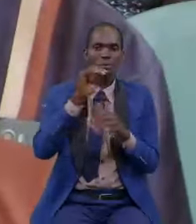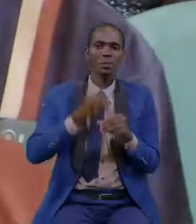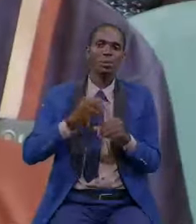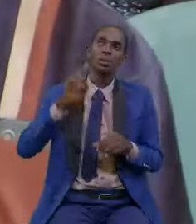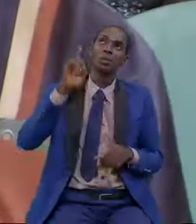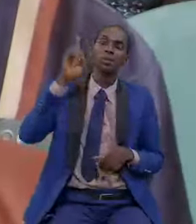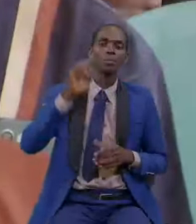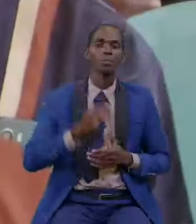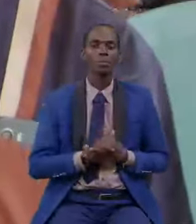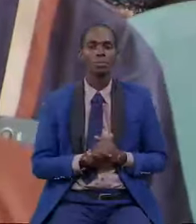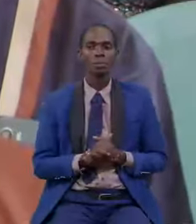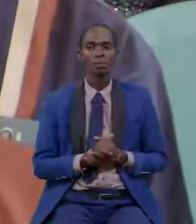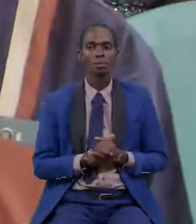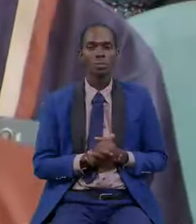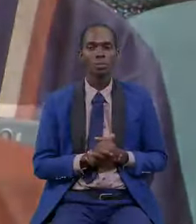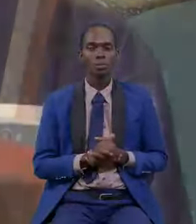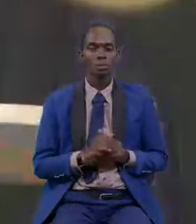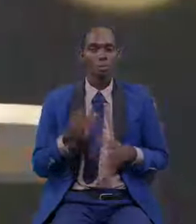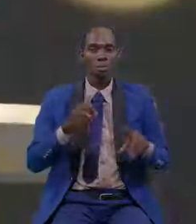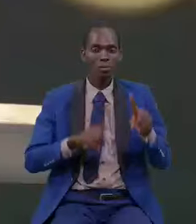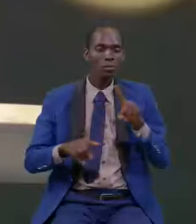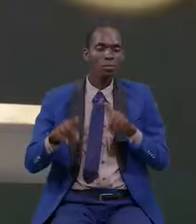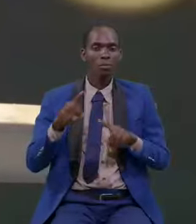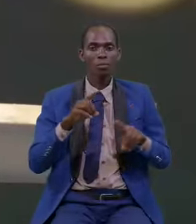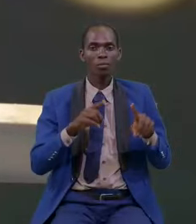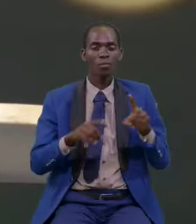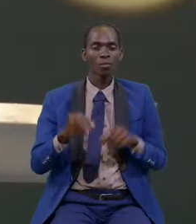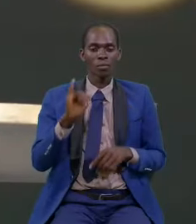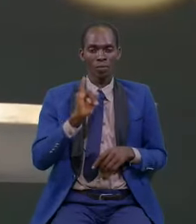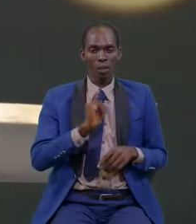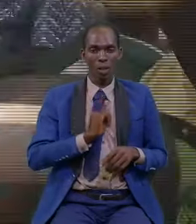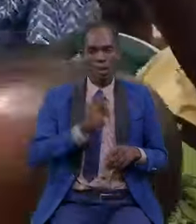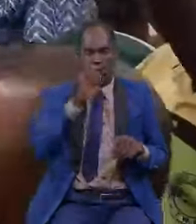Let everyone hear you. I believe in him.